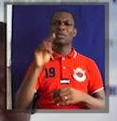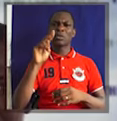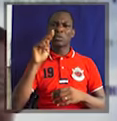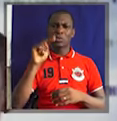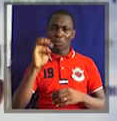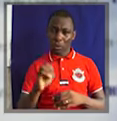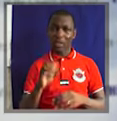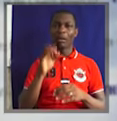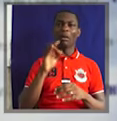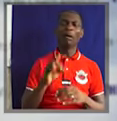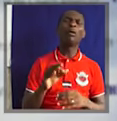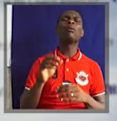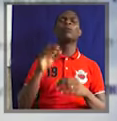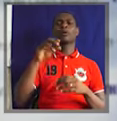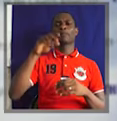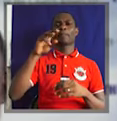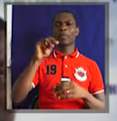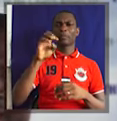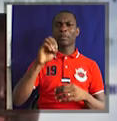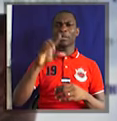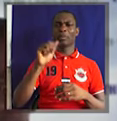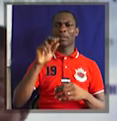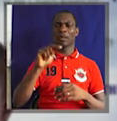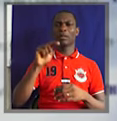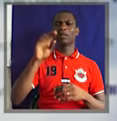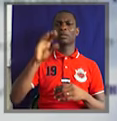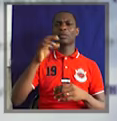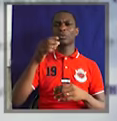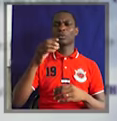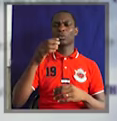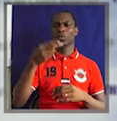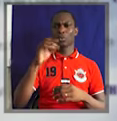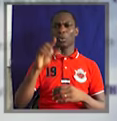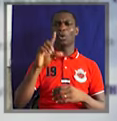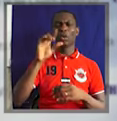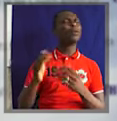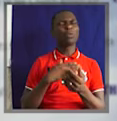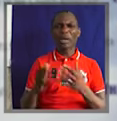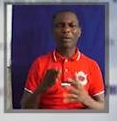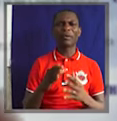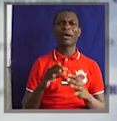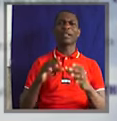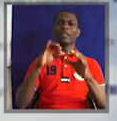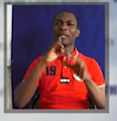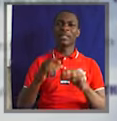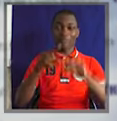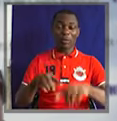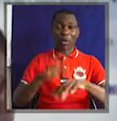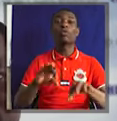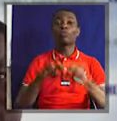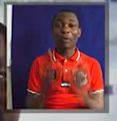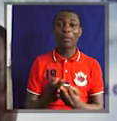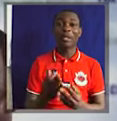enyina no efri ebusuam eye unana nana nana nana enkwanso abi bibia na ete ni